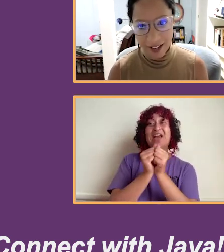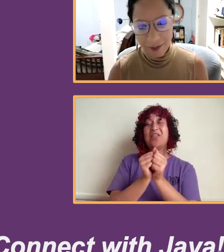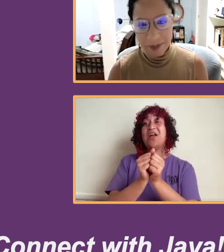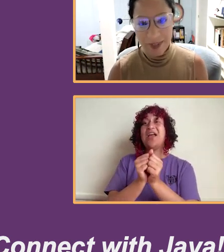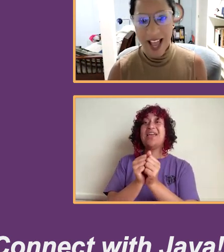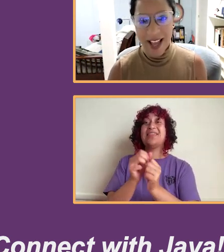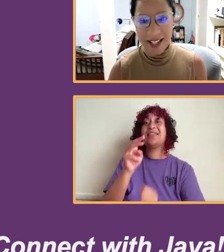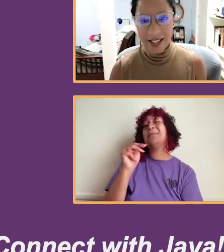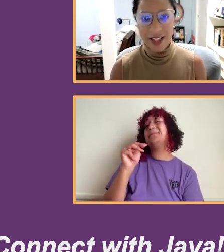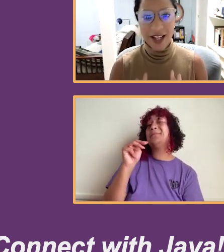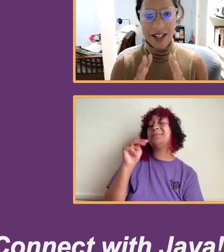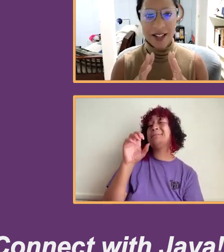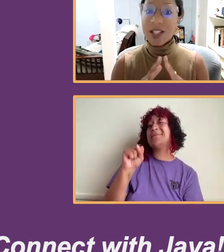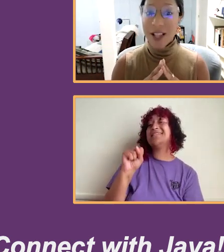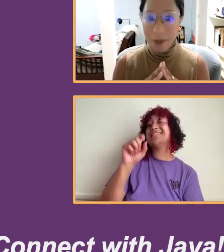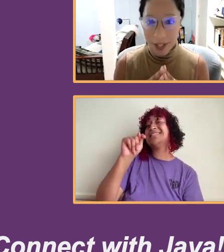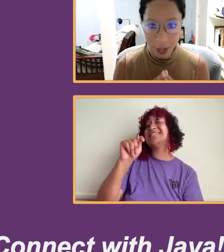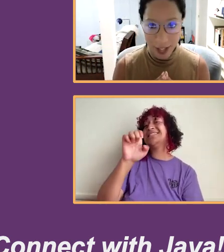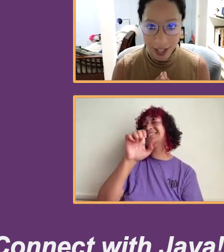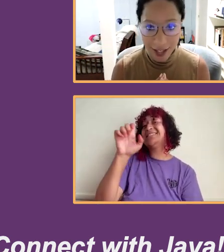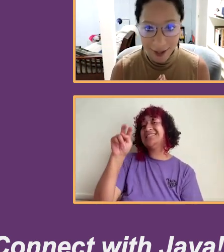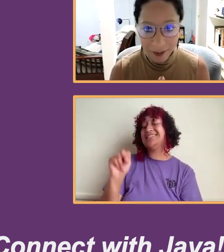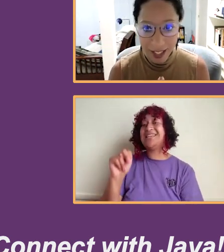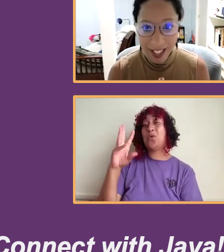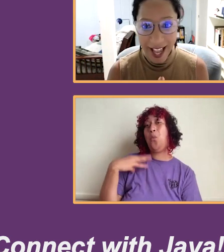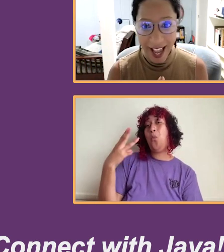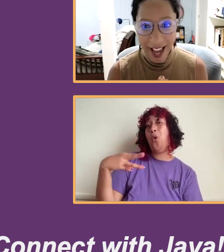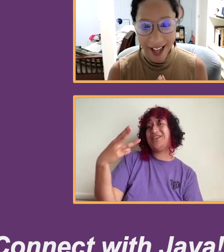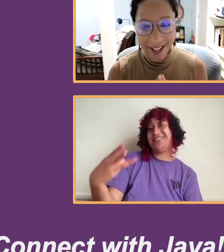in the as celebrity judges.